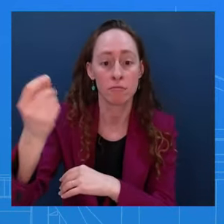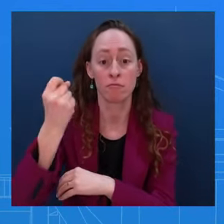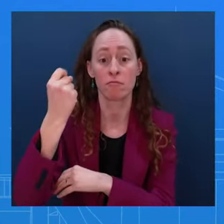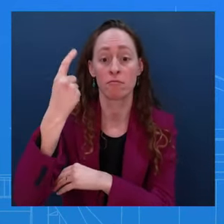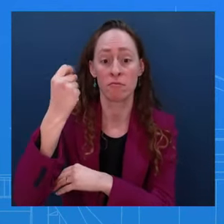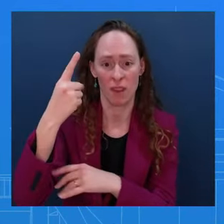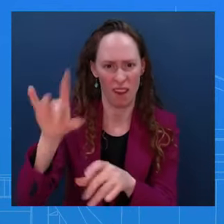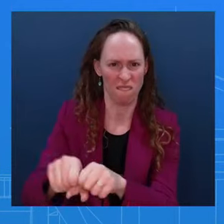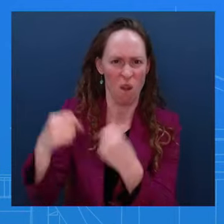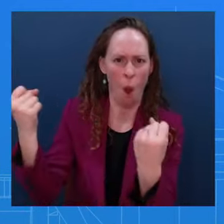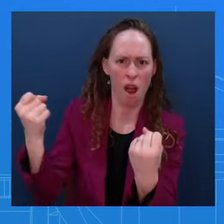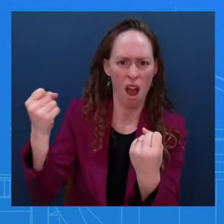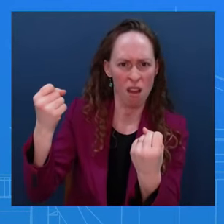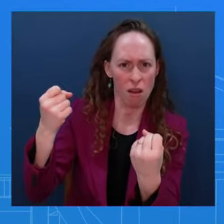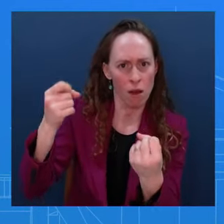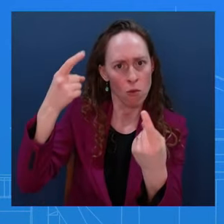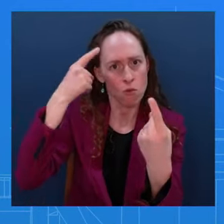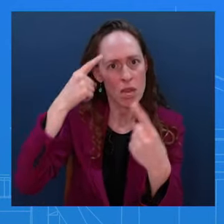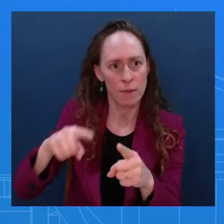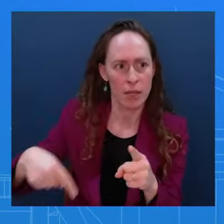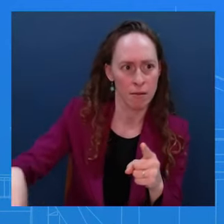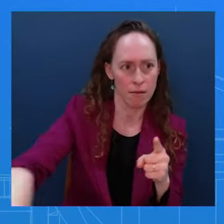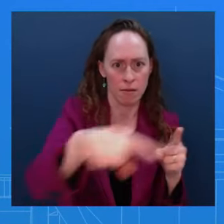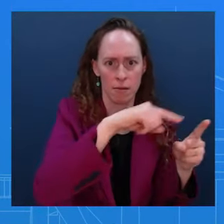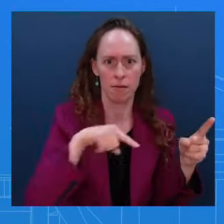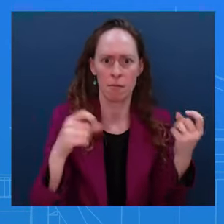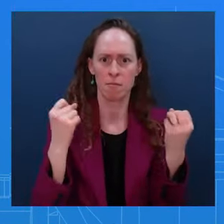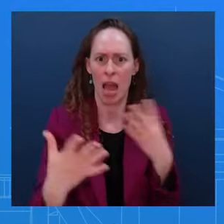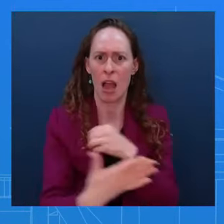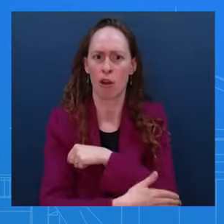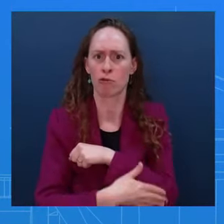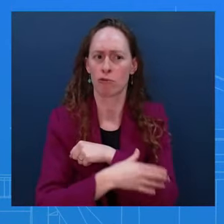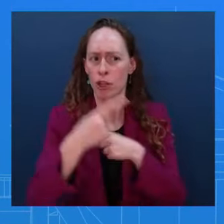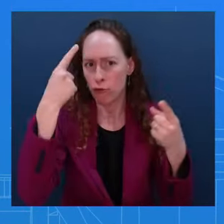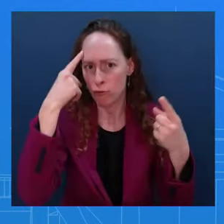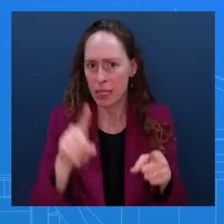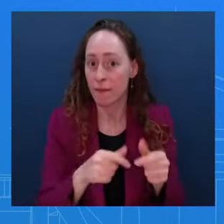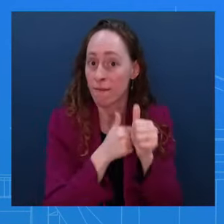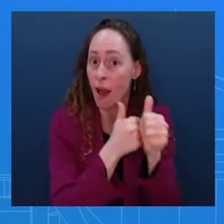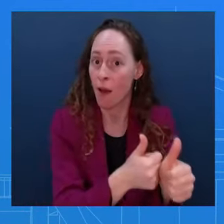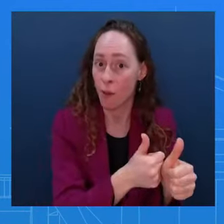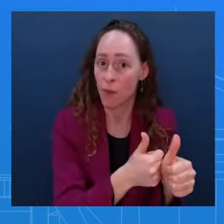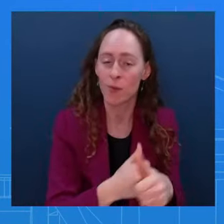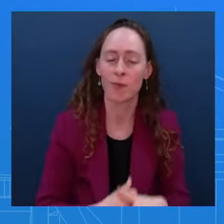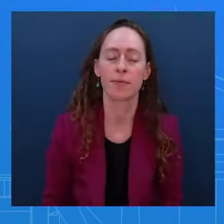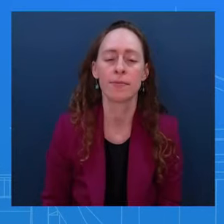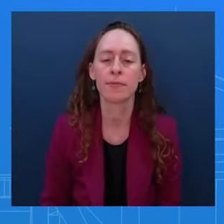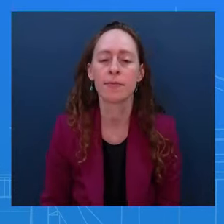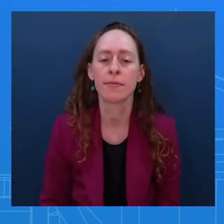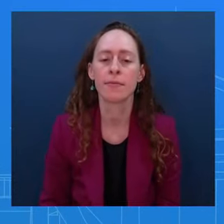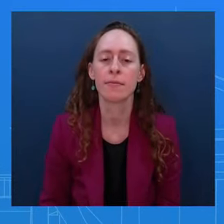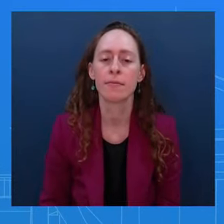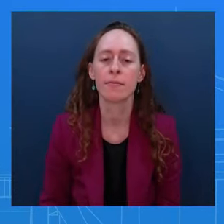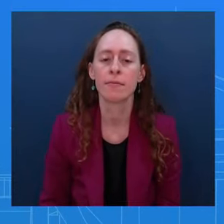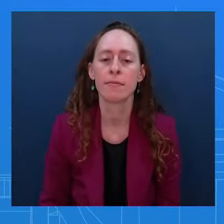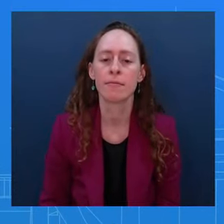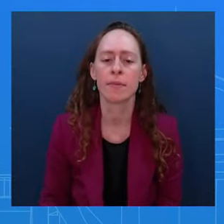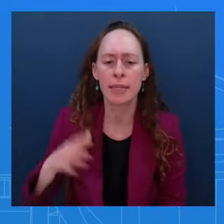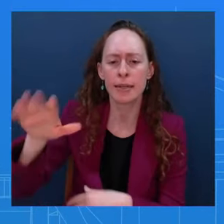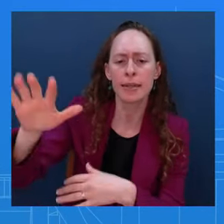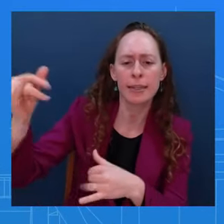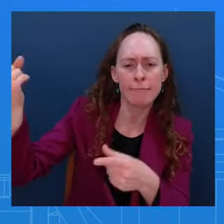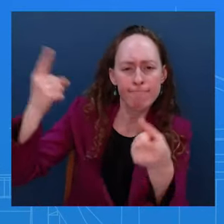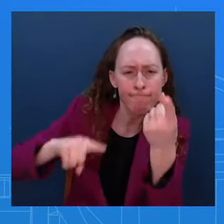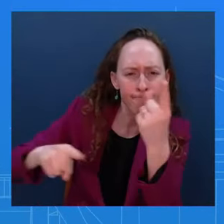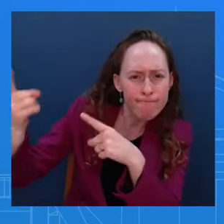If I could circle back to the direct diplomatic engagement, has that contact actually been made now with Russia? On what level? We are in the process